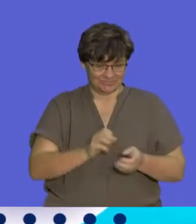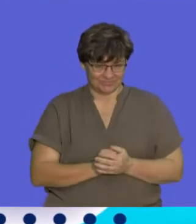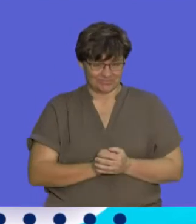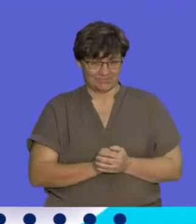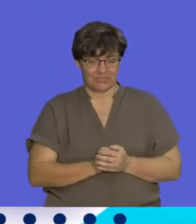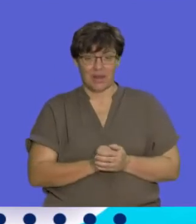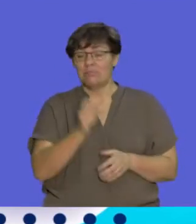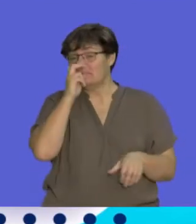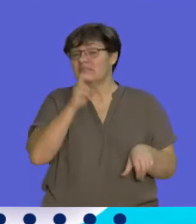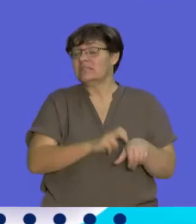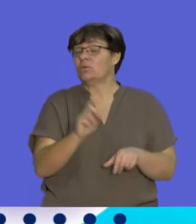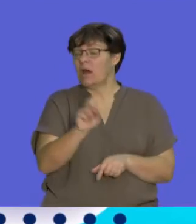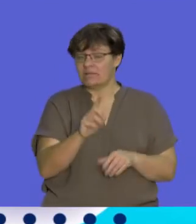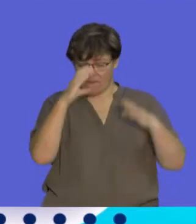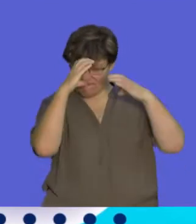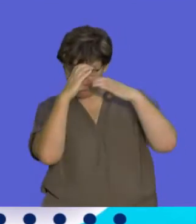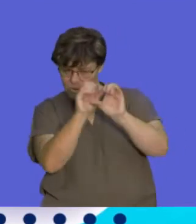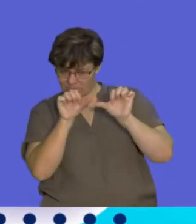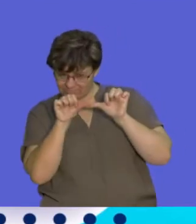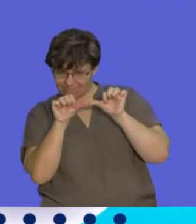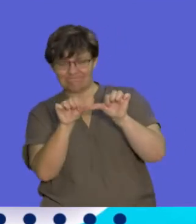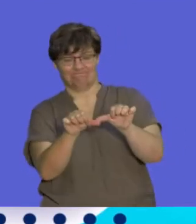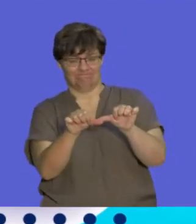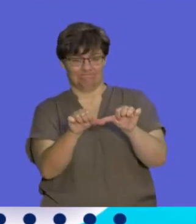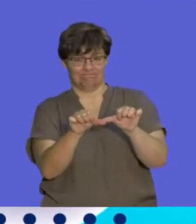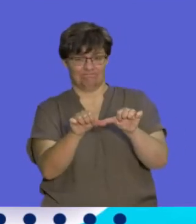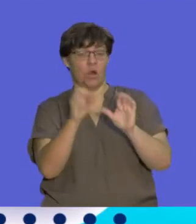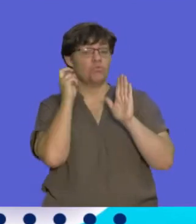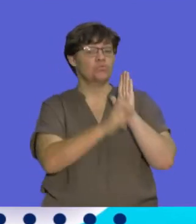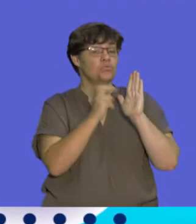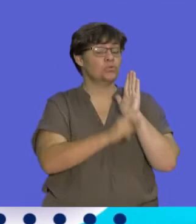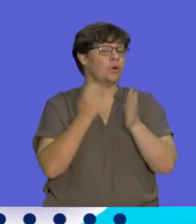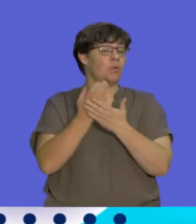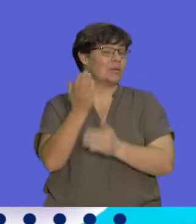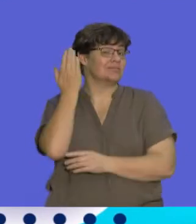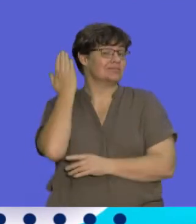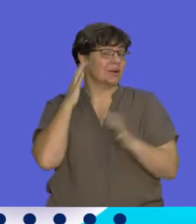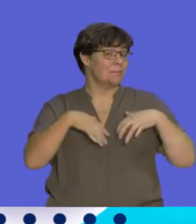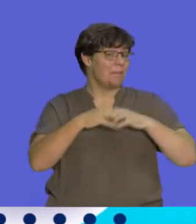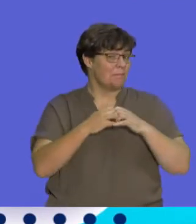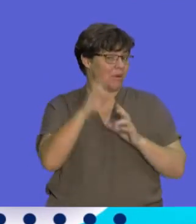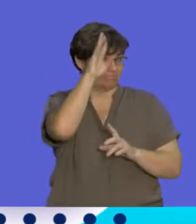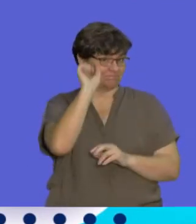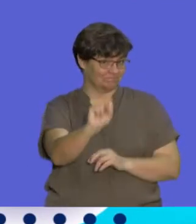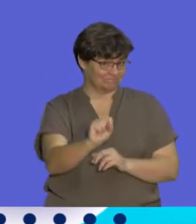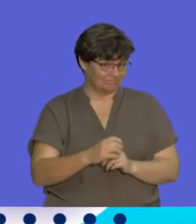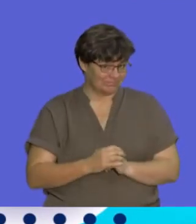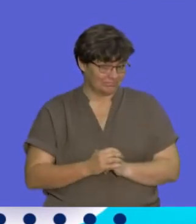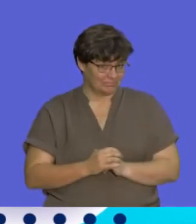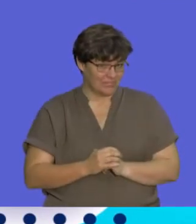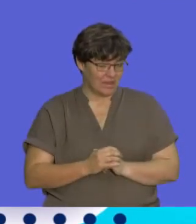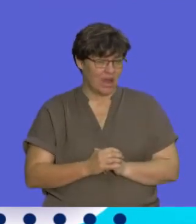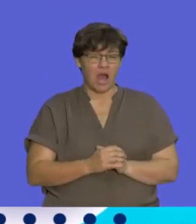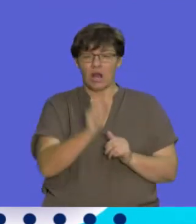I need you to stay focused, remember all the rules that we've already established, understand